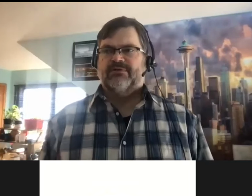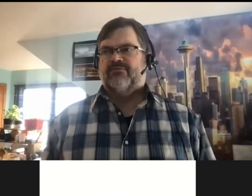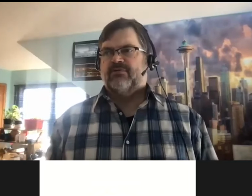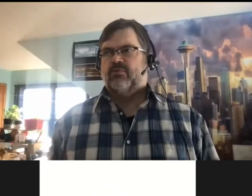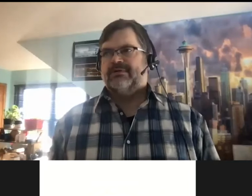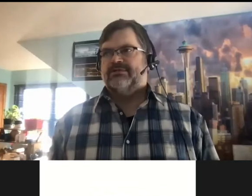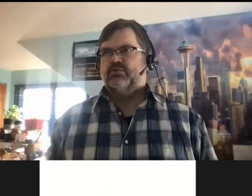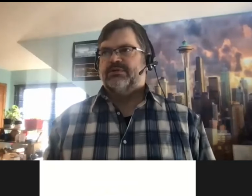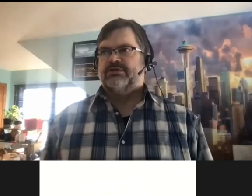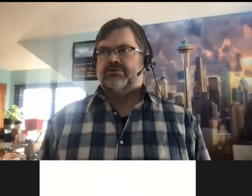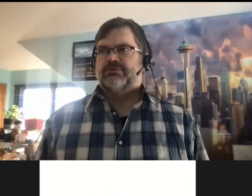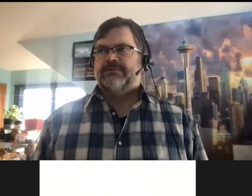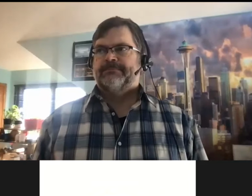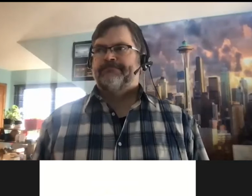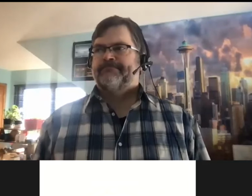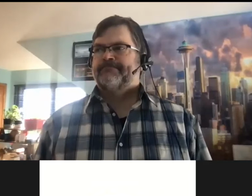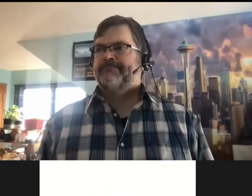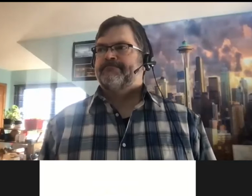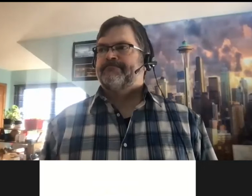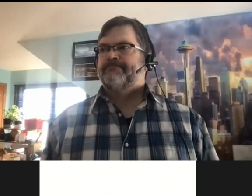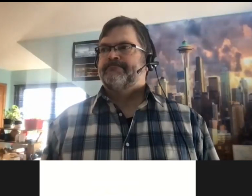We'll wait for everyone to return.